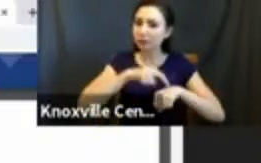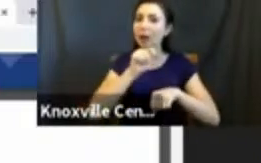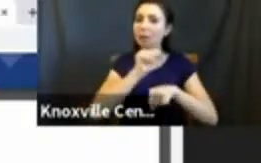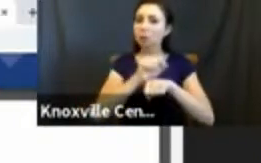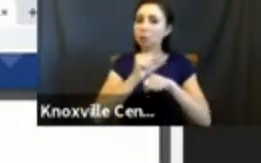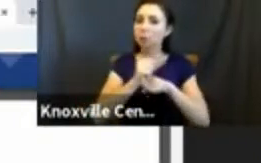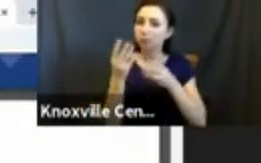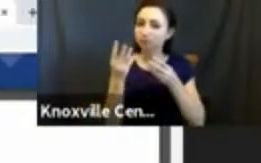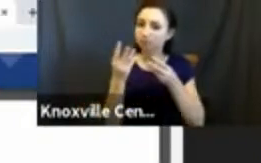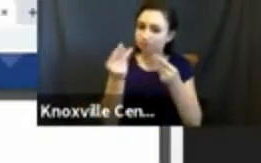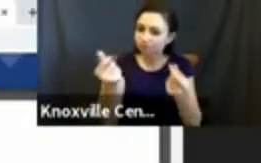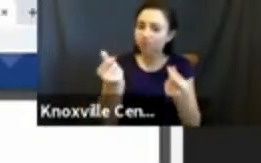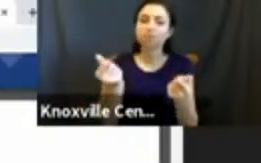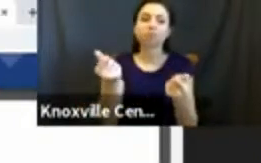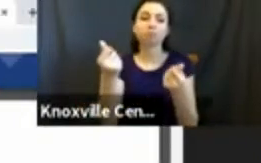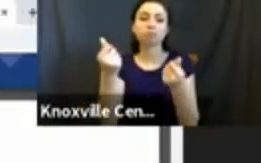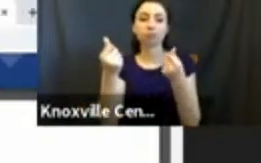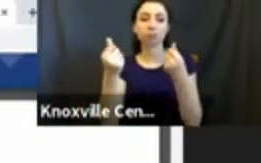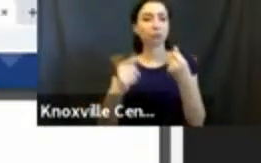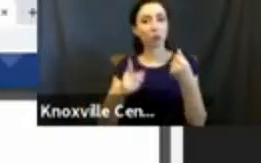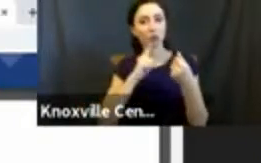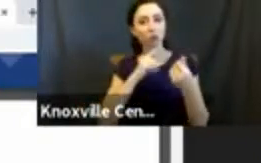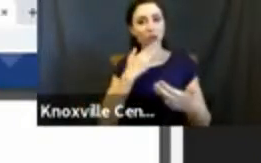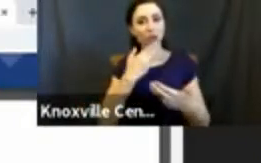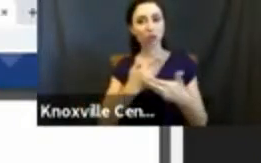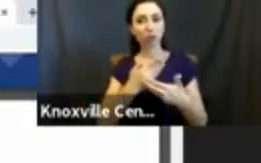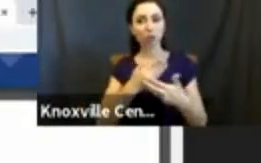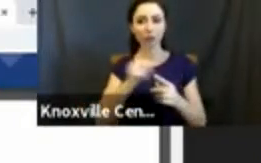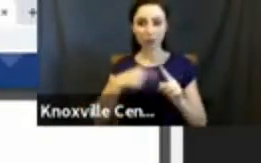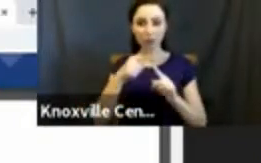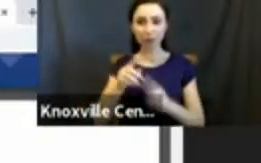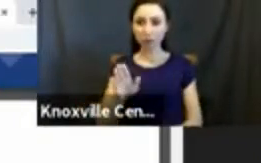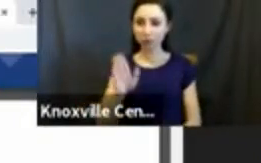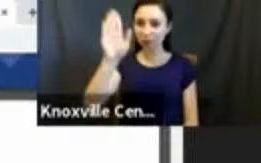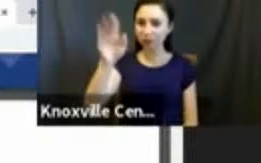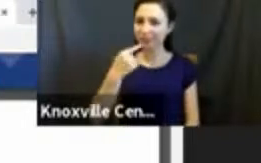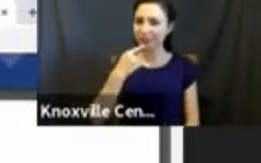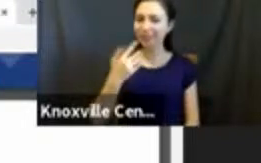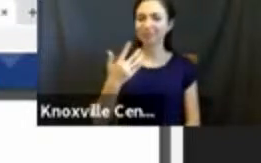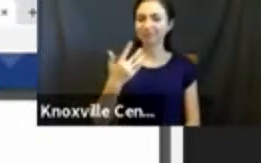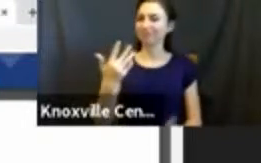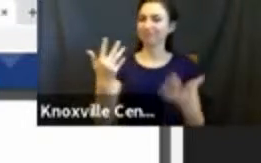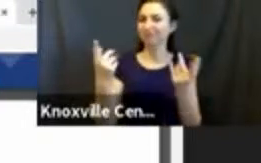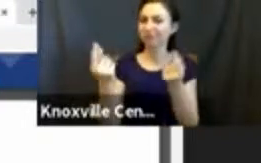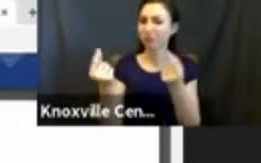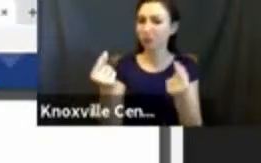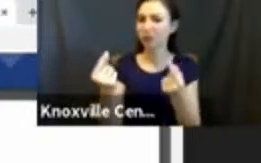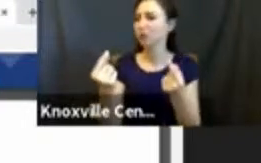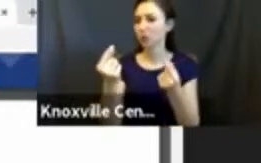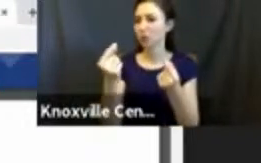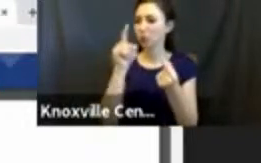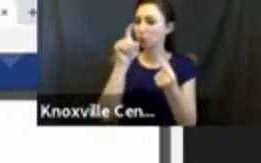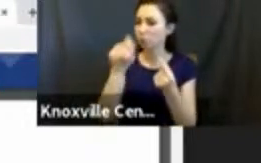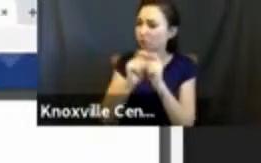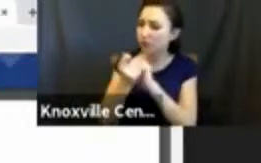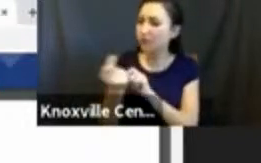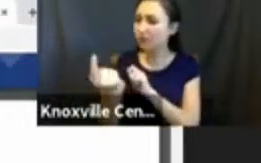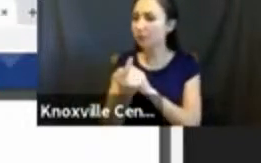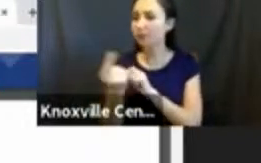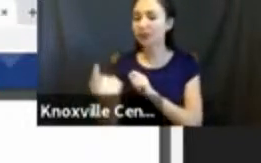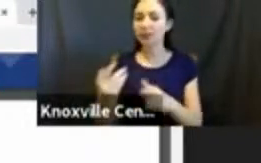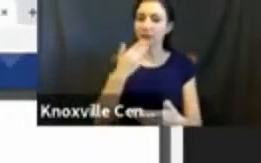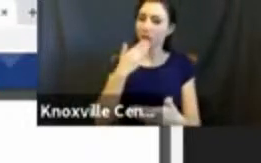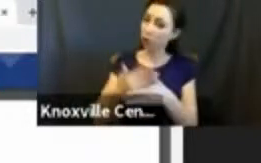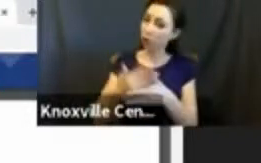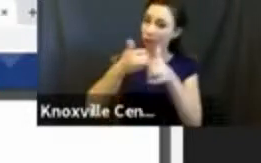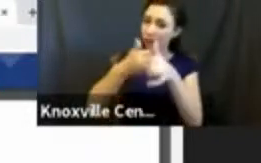about when to raise their hand and say, you know, question what they need to be doing, and very diligent about following our guidance. So